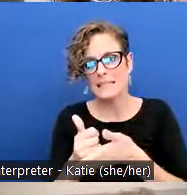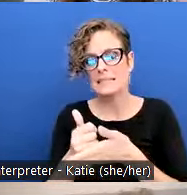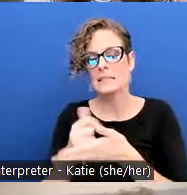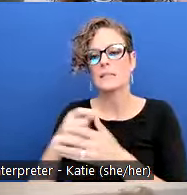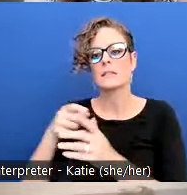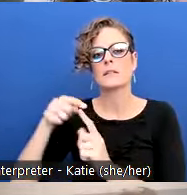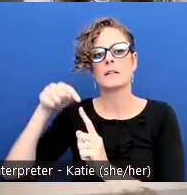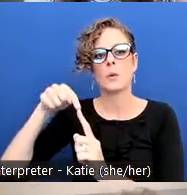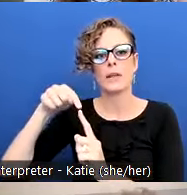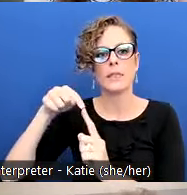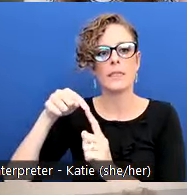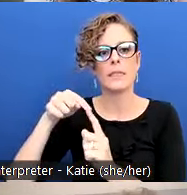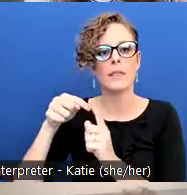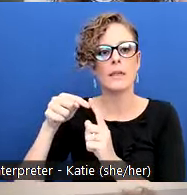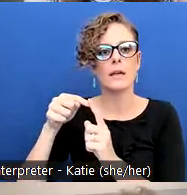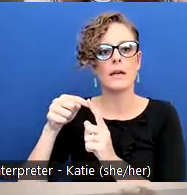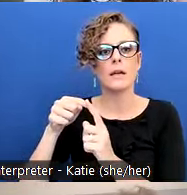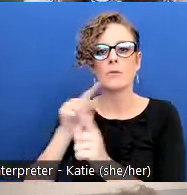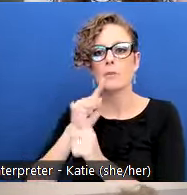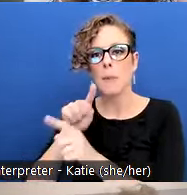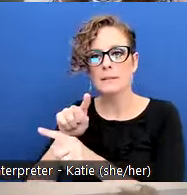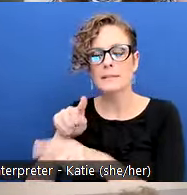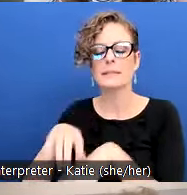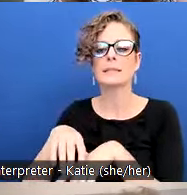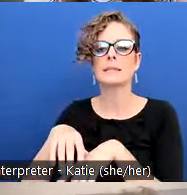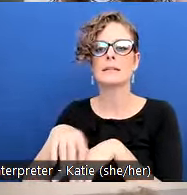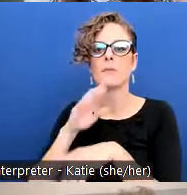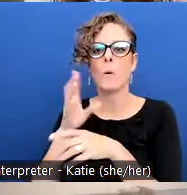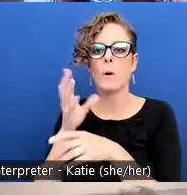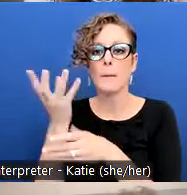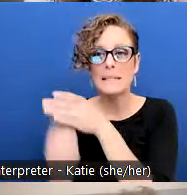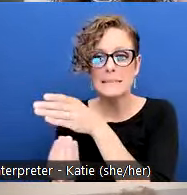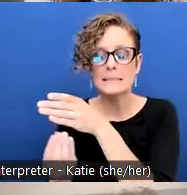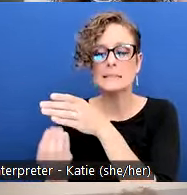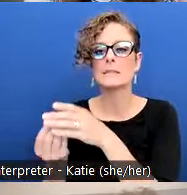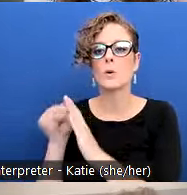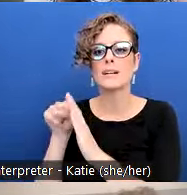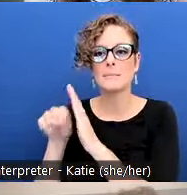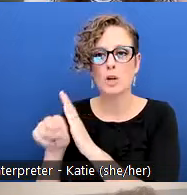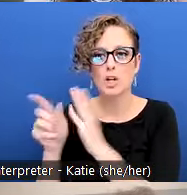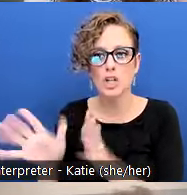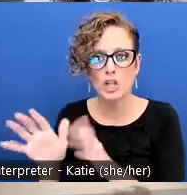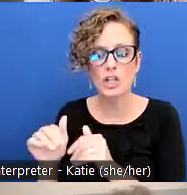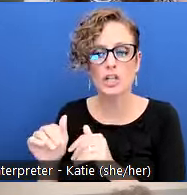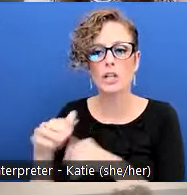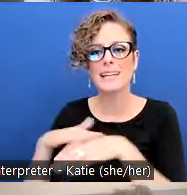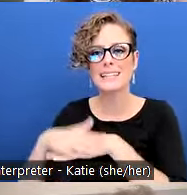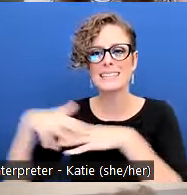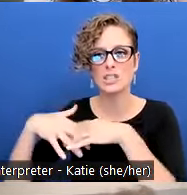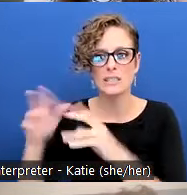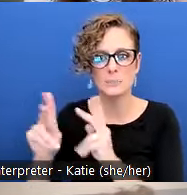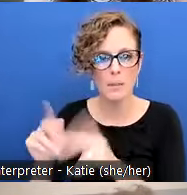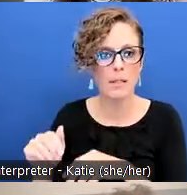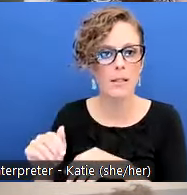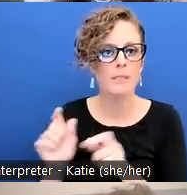and homicide cases, to provide technical assistance and work with law enforcement to conduct some